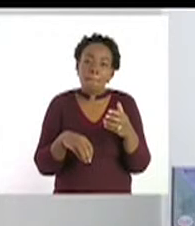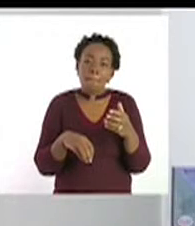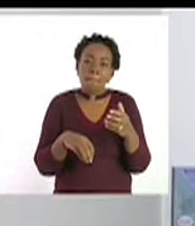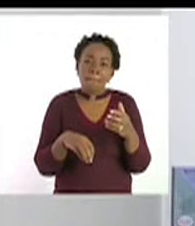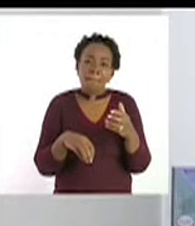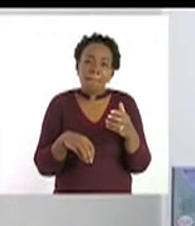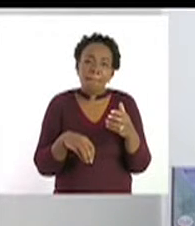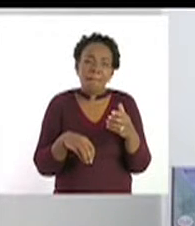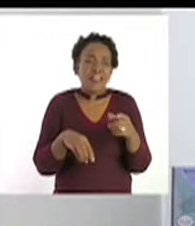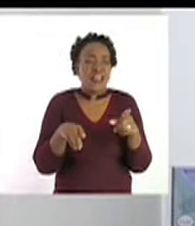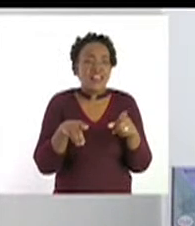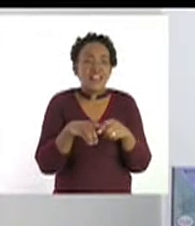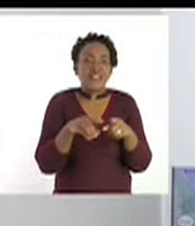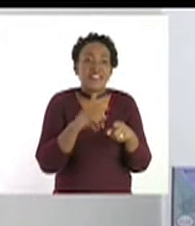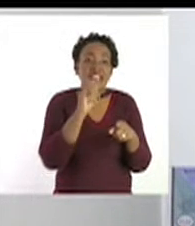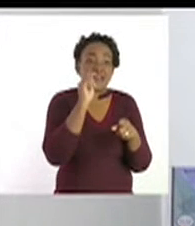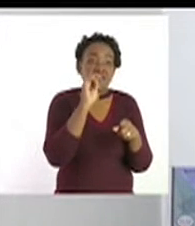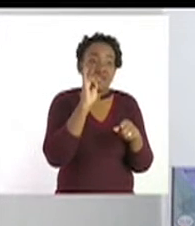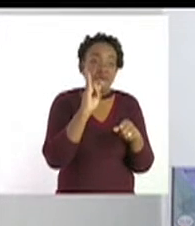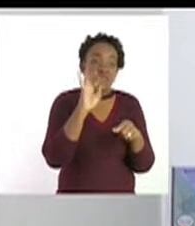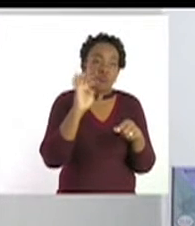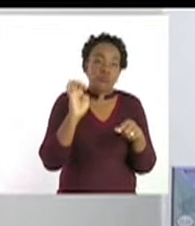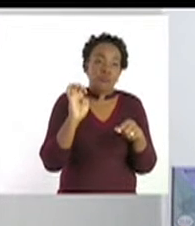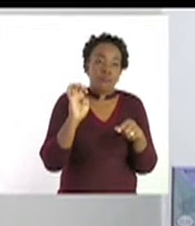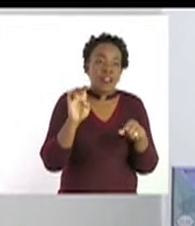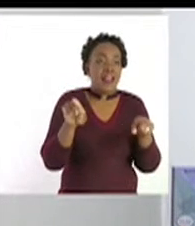If it's a tie